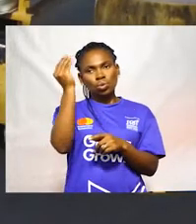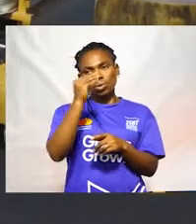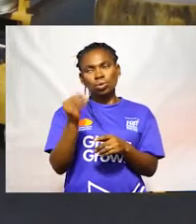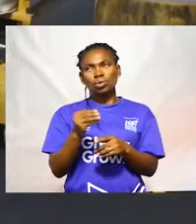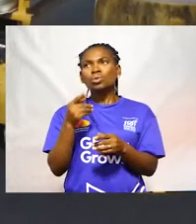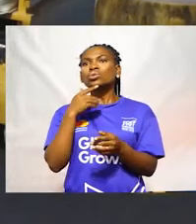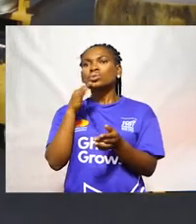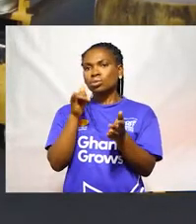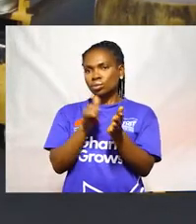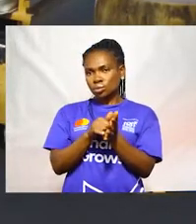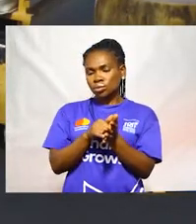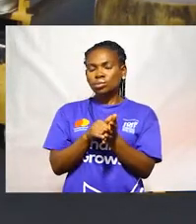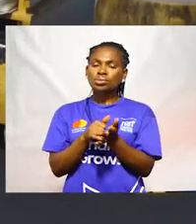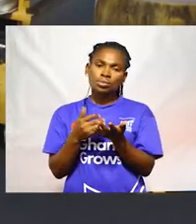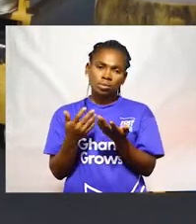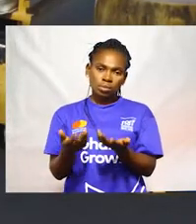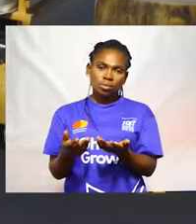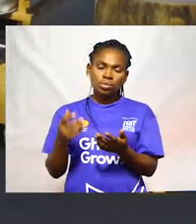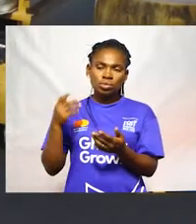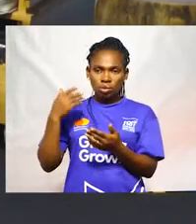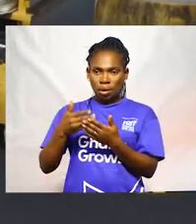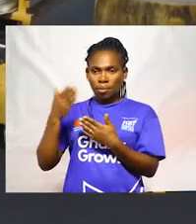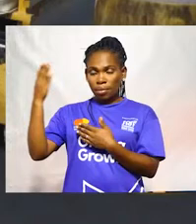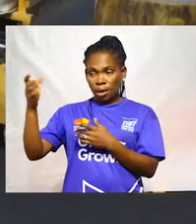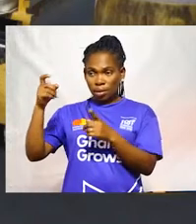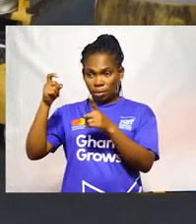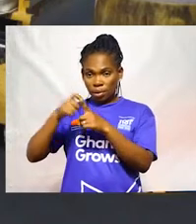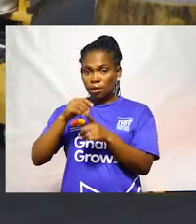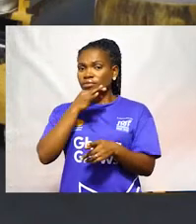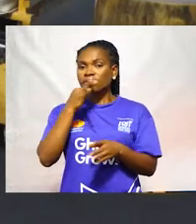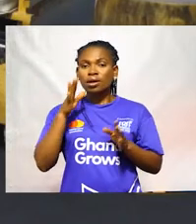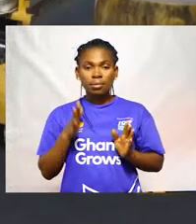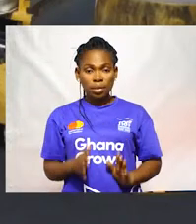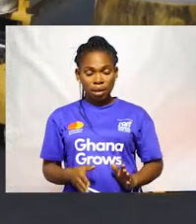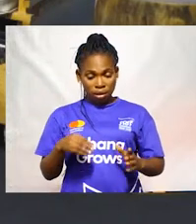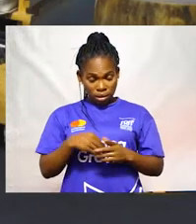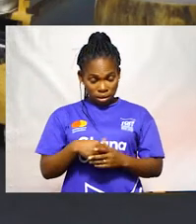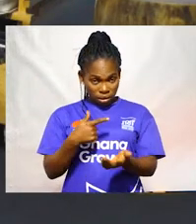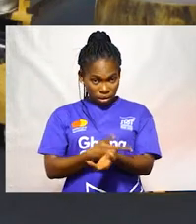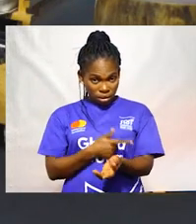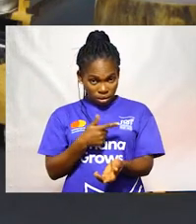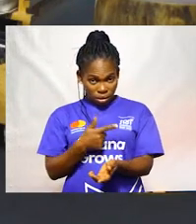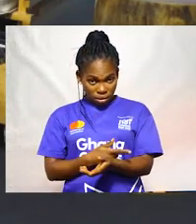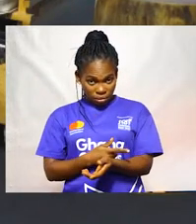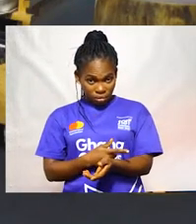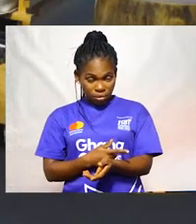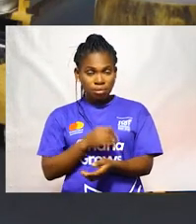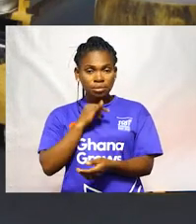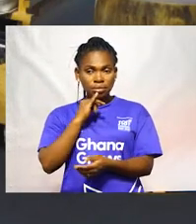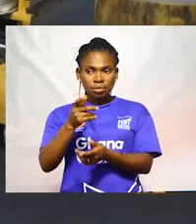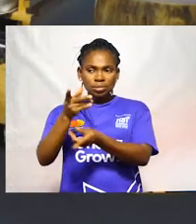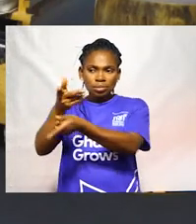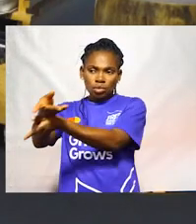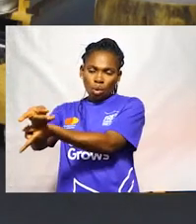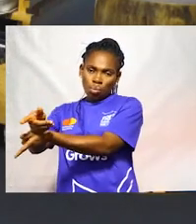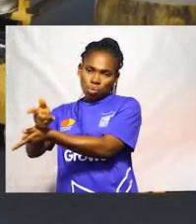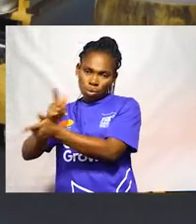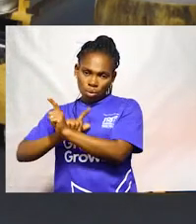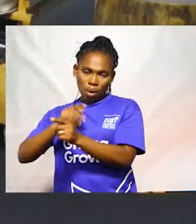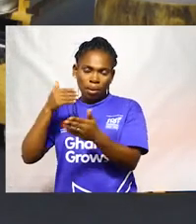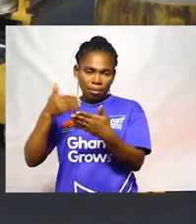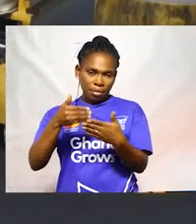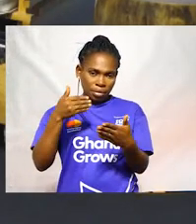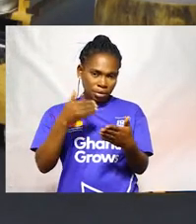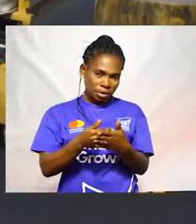the interest is insignificant. A rice farmer in this country is going for loan and is